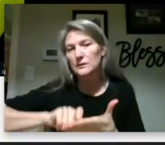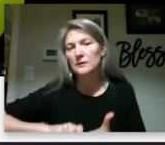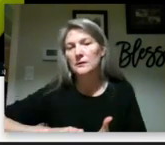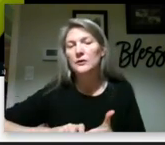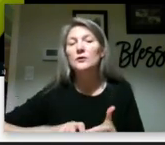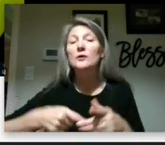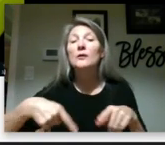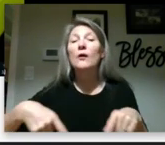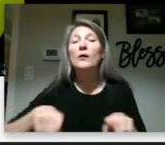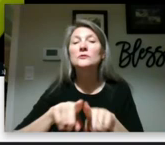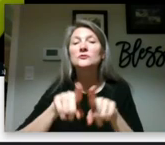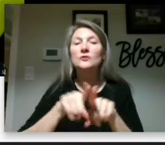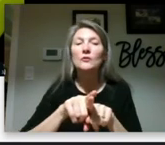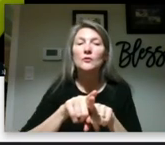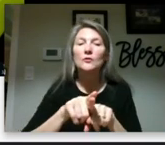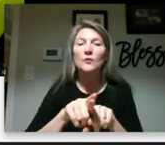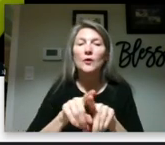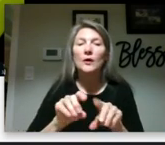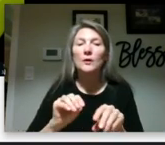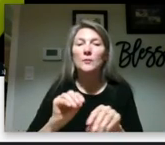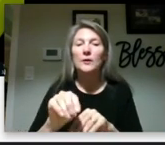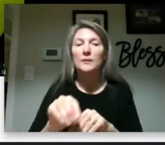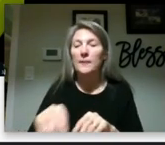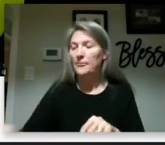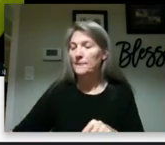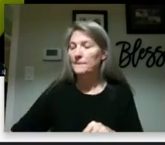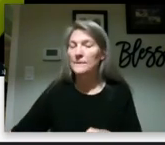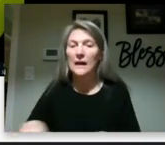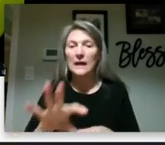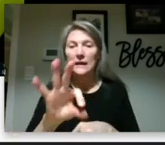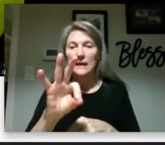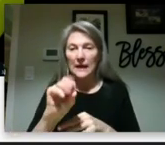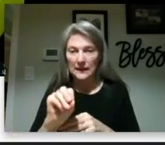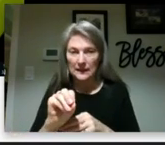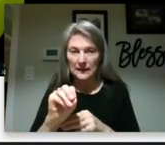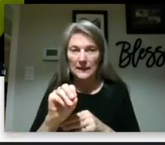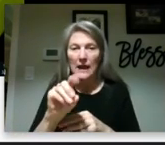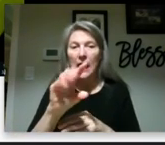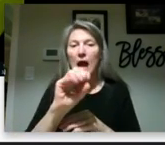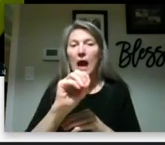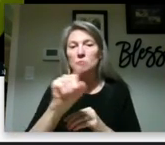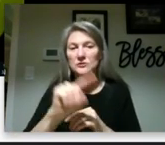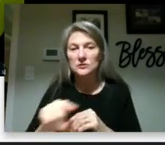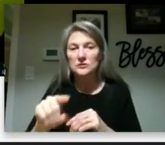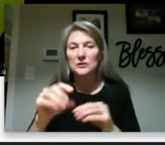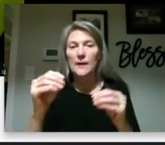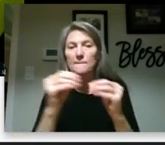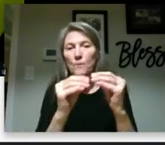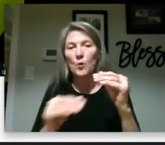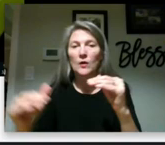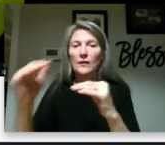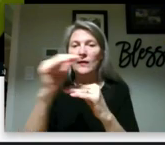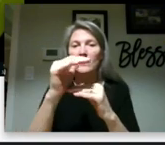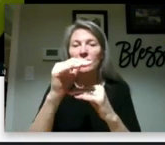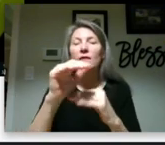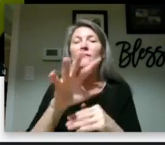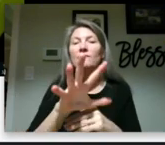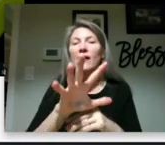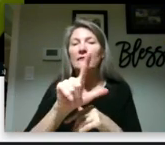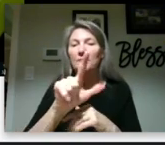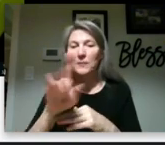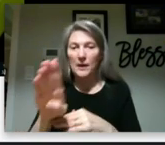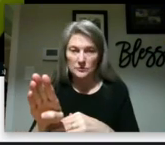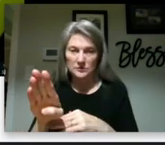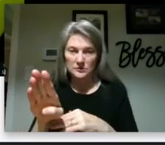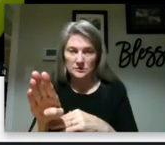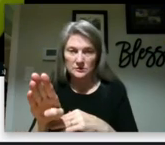could also simply put 90 ounces is greater than 5 pounds if they don't